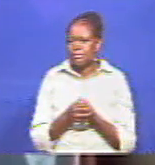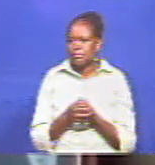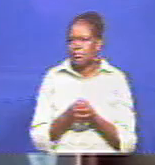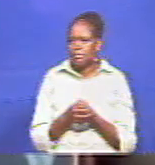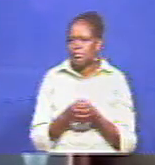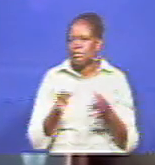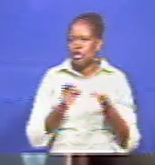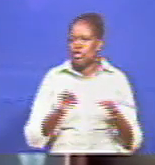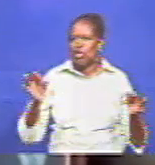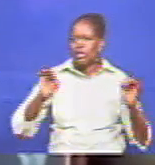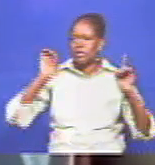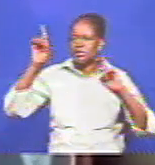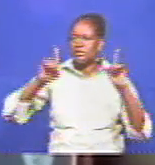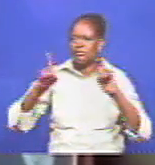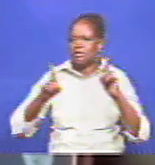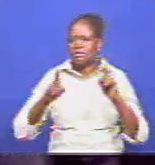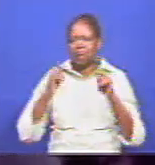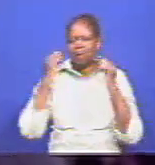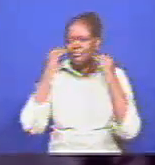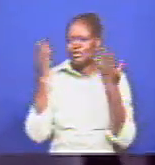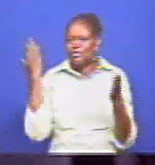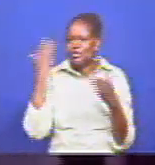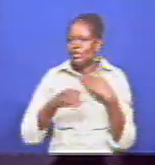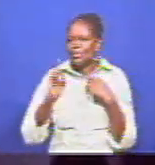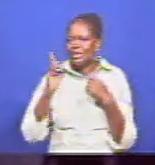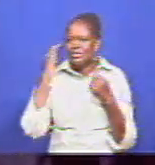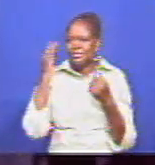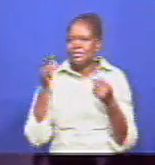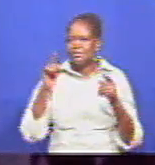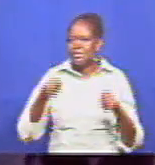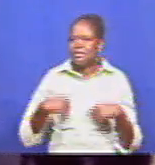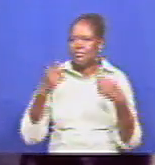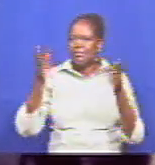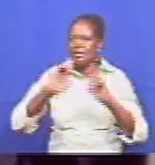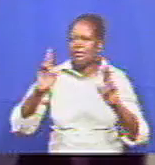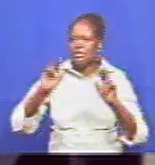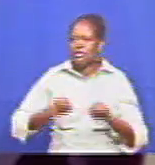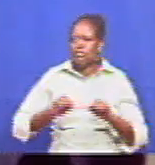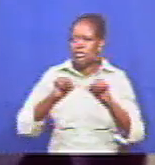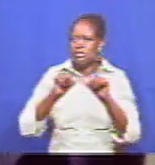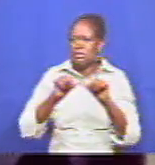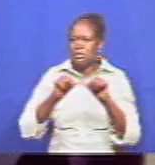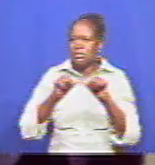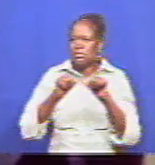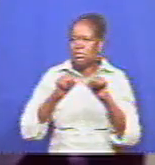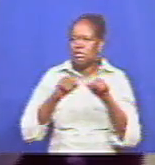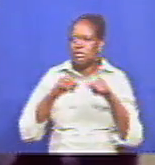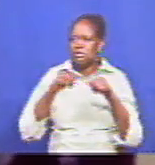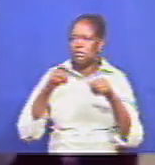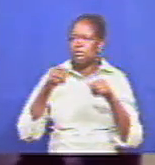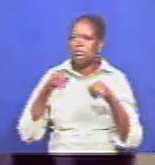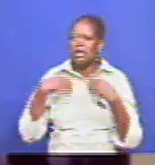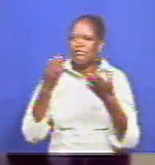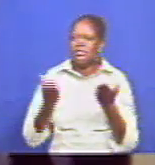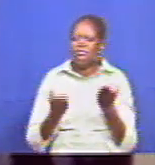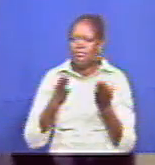long journey, of course. Yes. Yes. I don't know when it will end. No. Myself, I am ready to continue offering my services